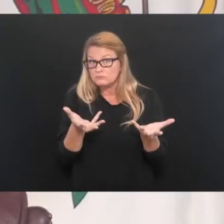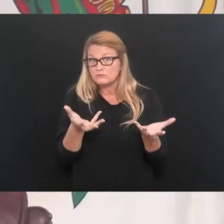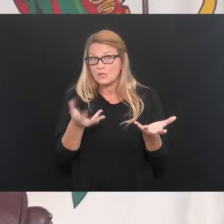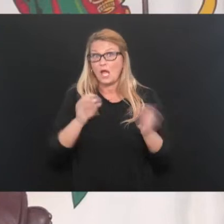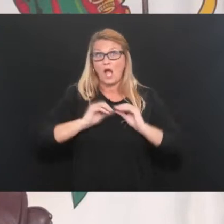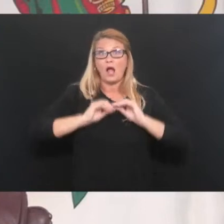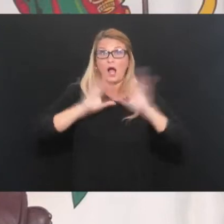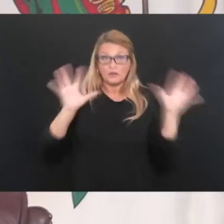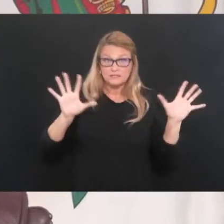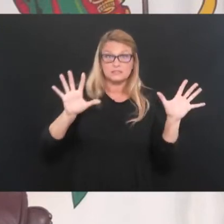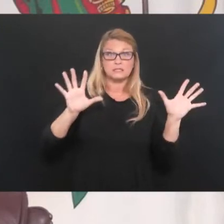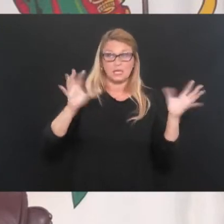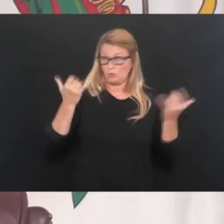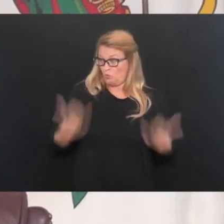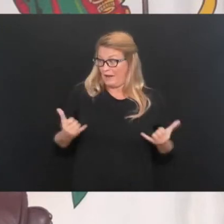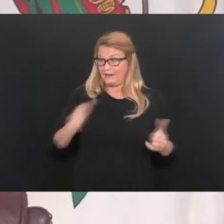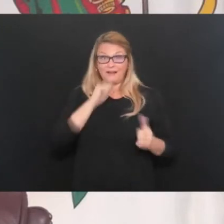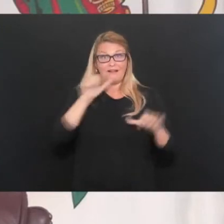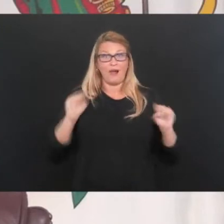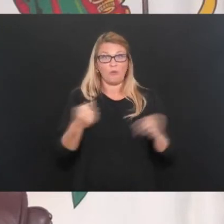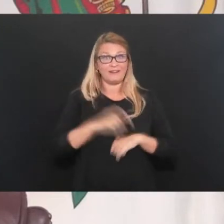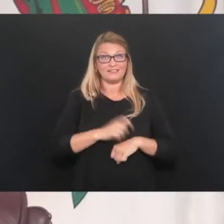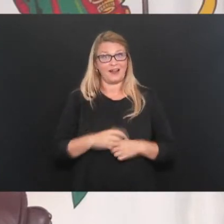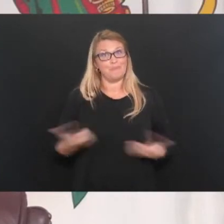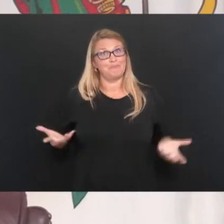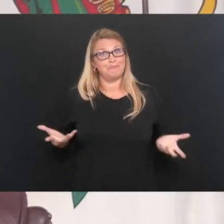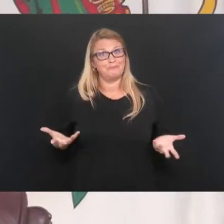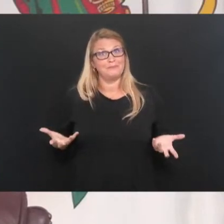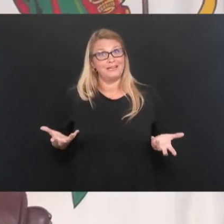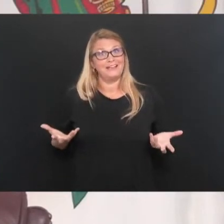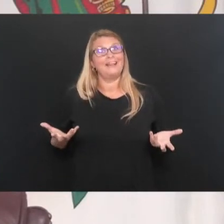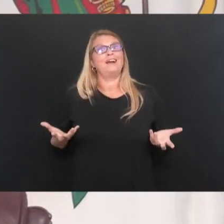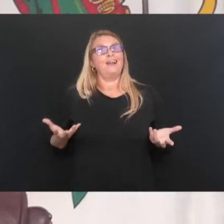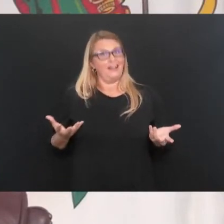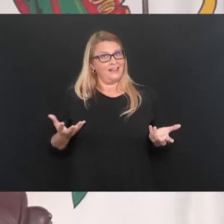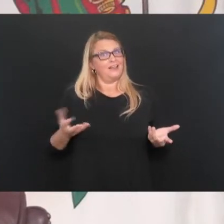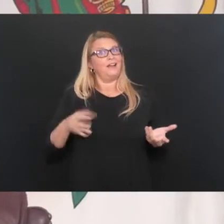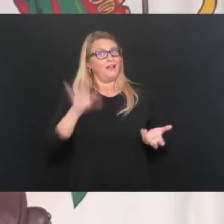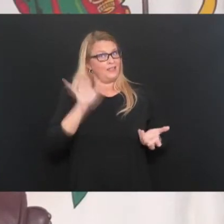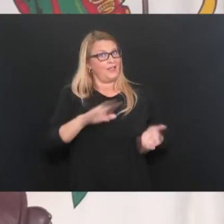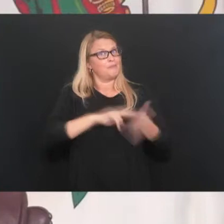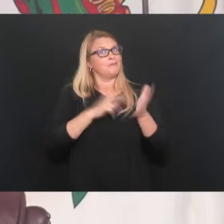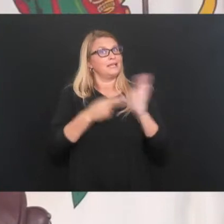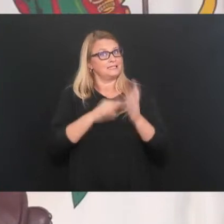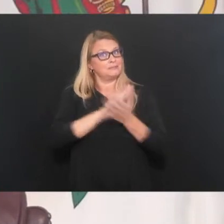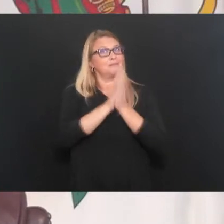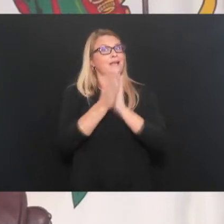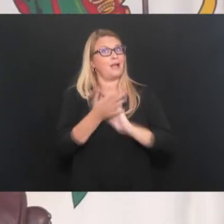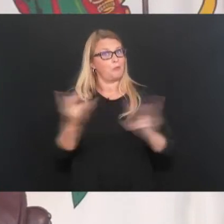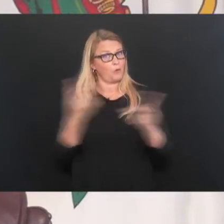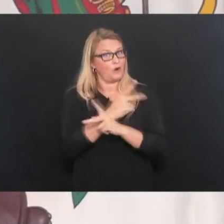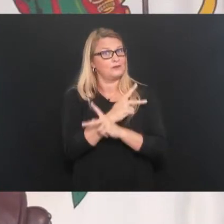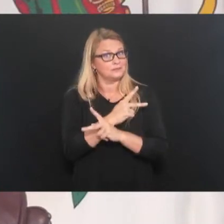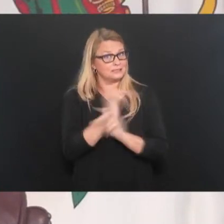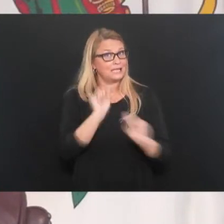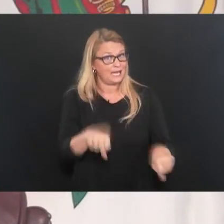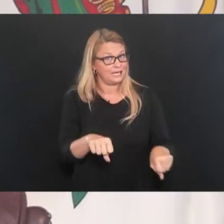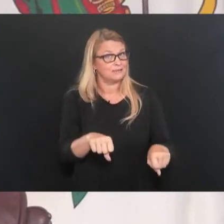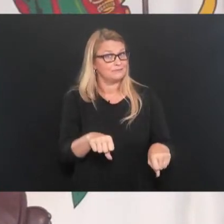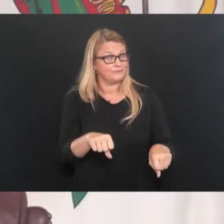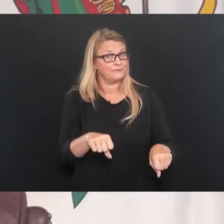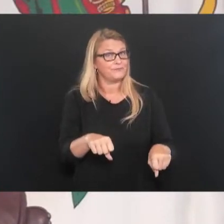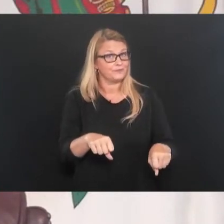Absolutely, it's not winter time yet. And this thing could get really bad. Our